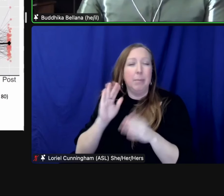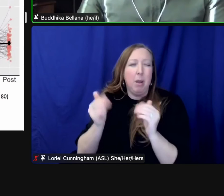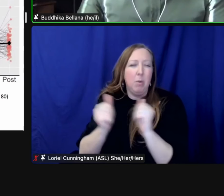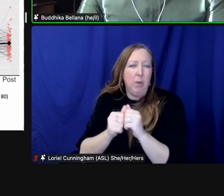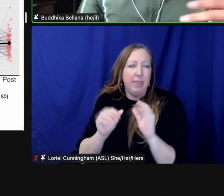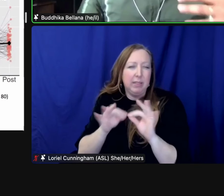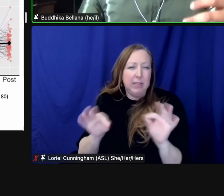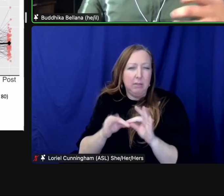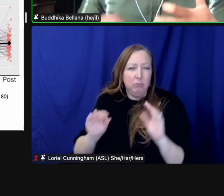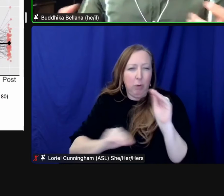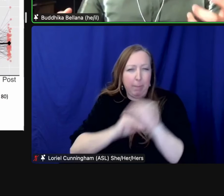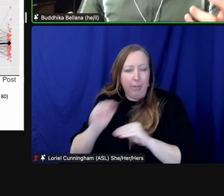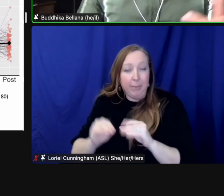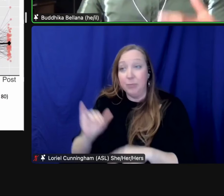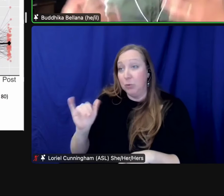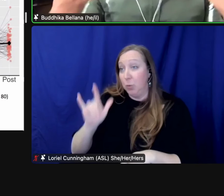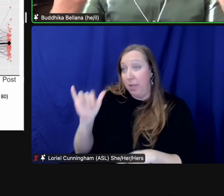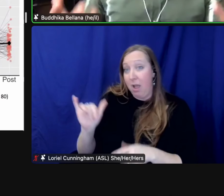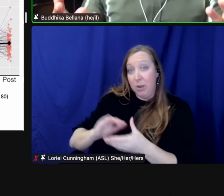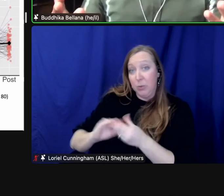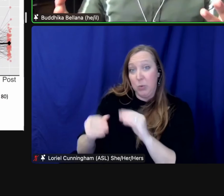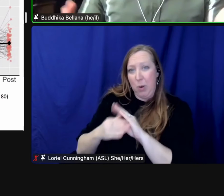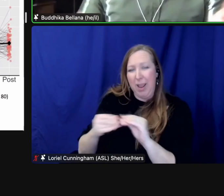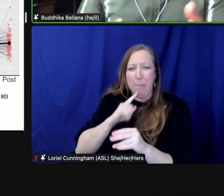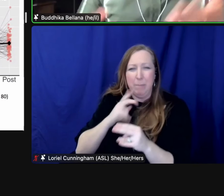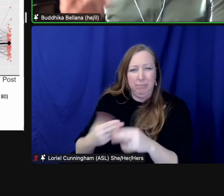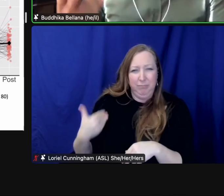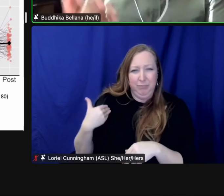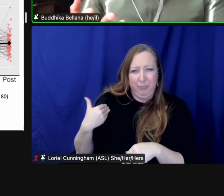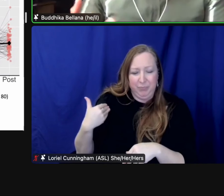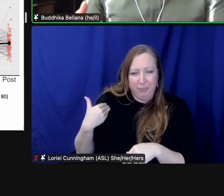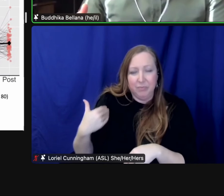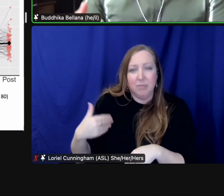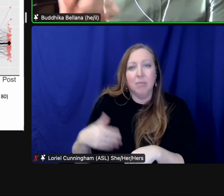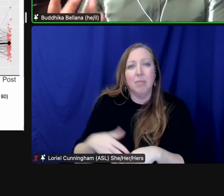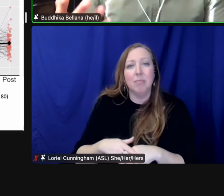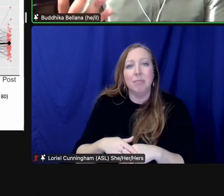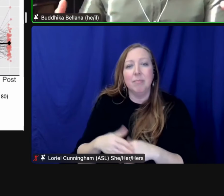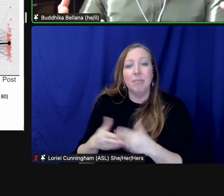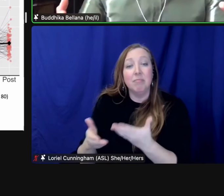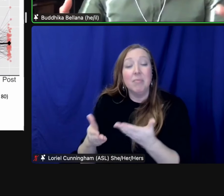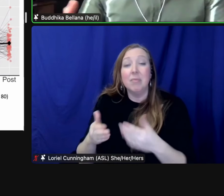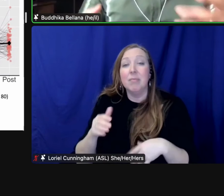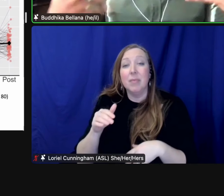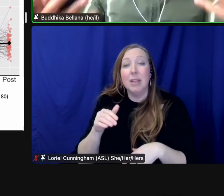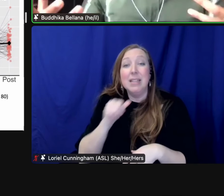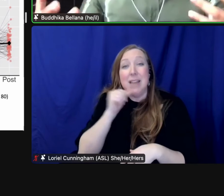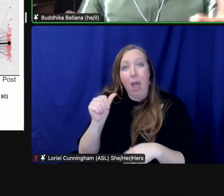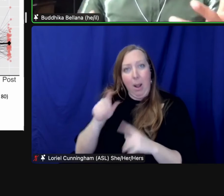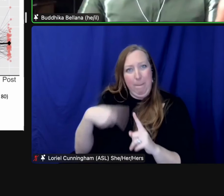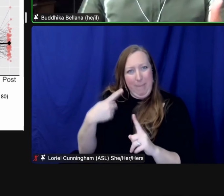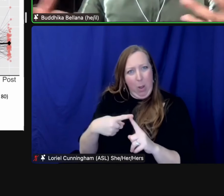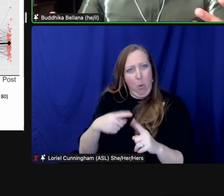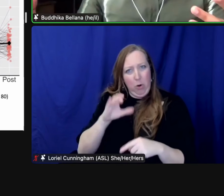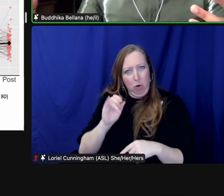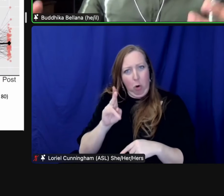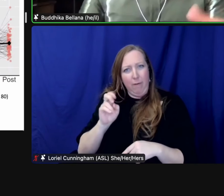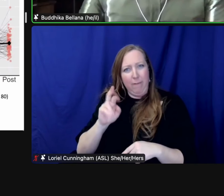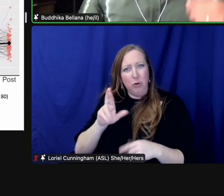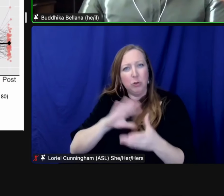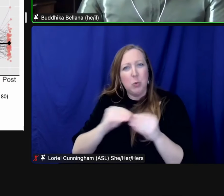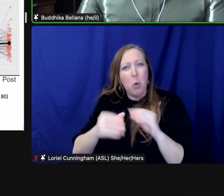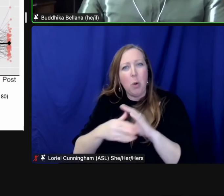can again see that it's not even a particular feature of this Carver story that I happen to choose, but something that seems to be general